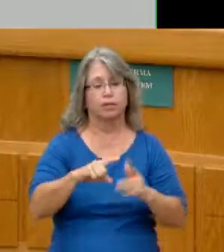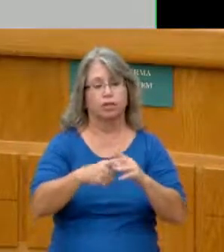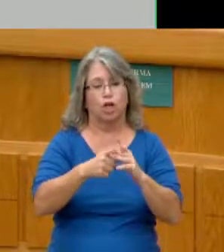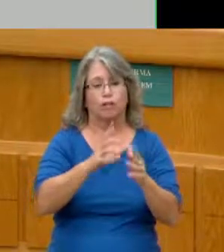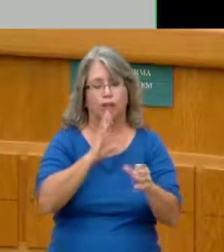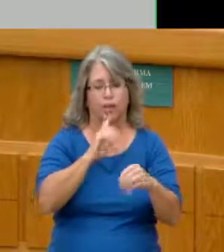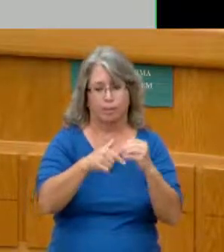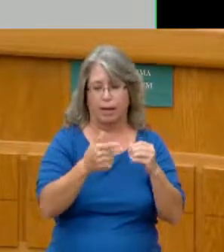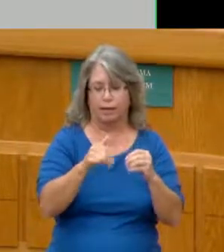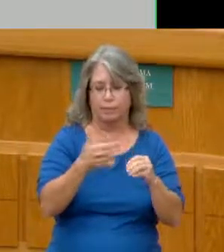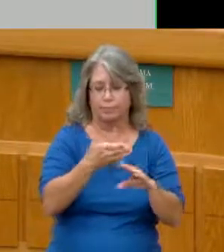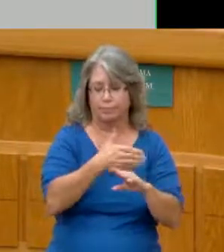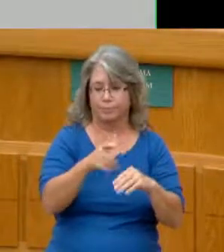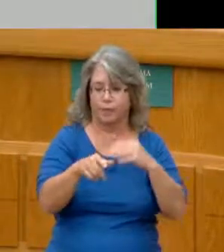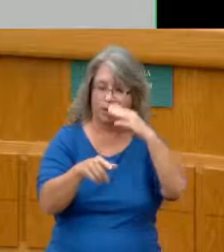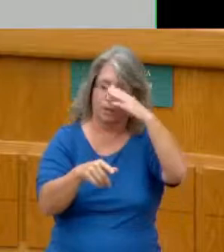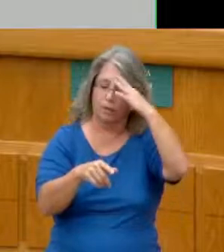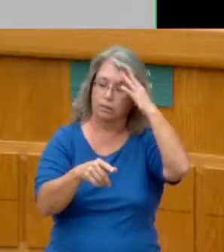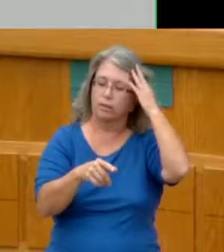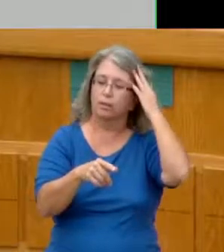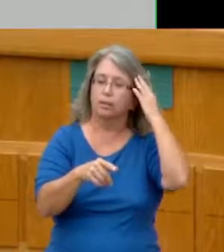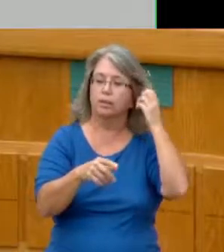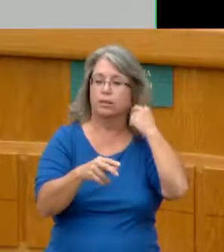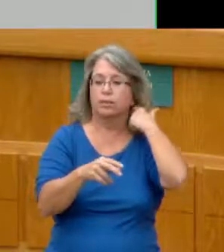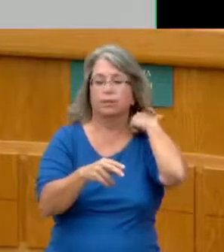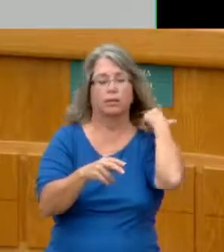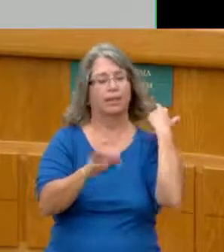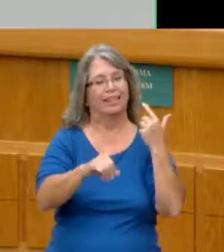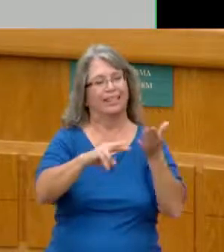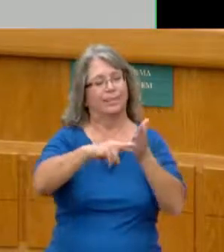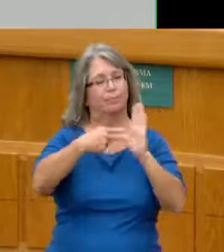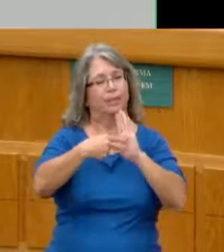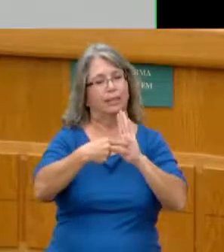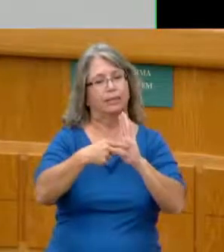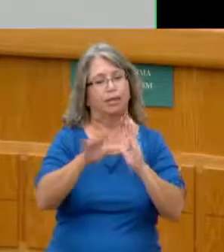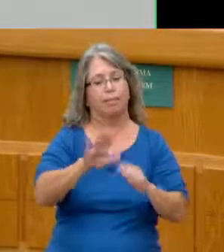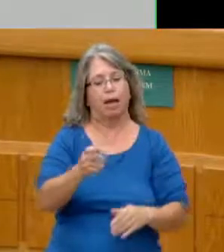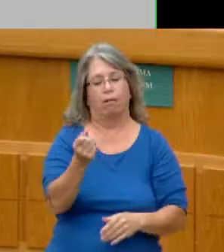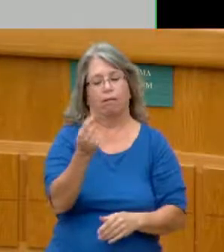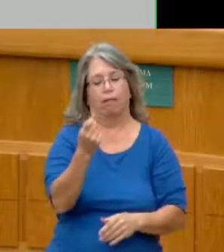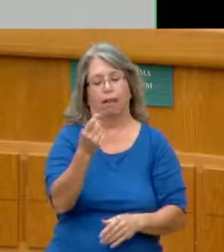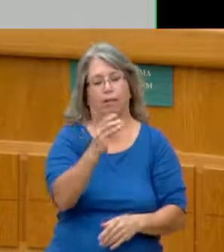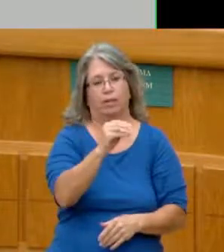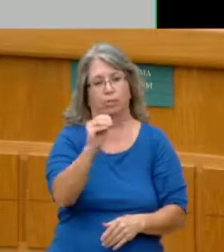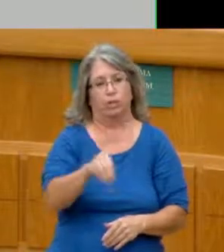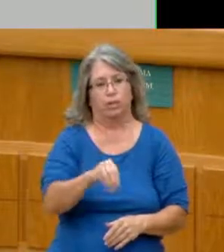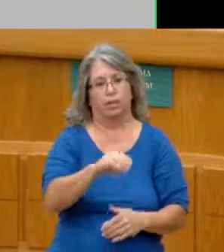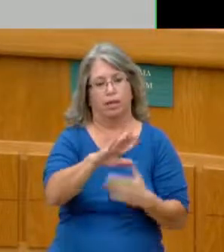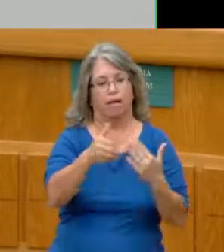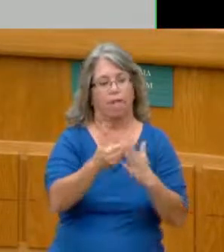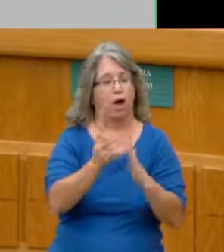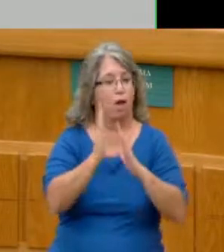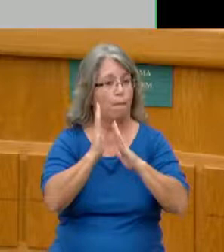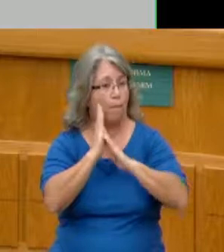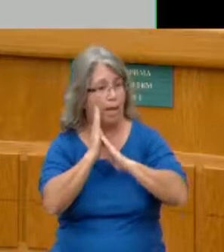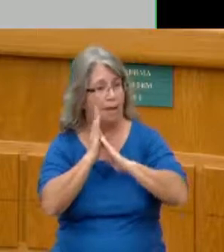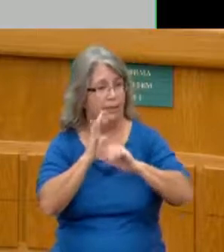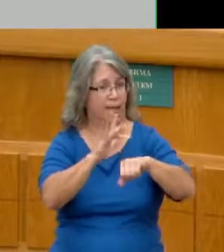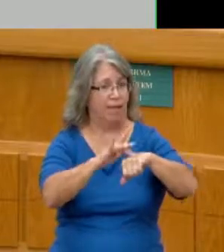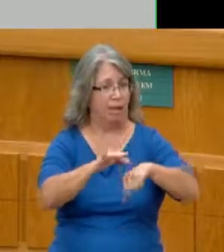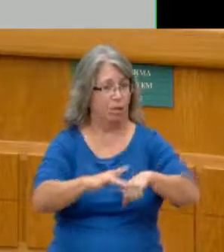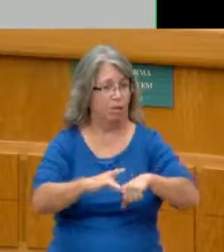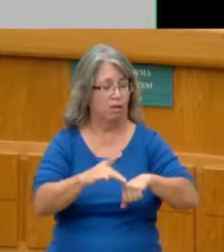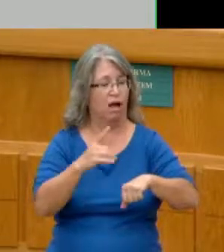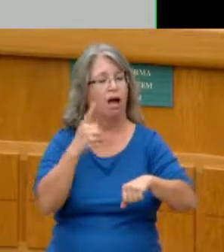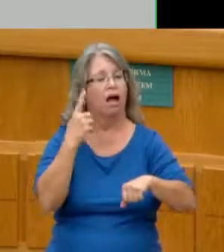is that there are about 11% of all the beds that are available for people that need help